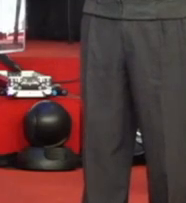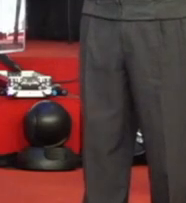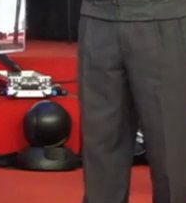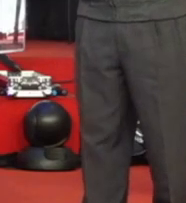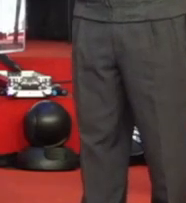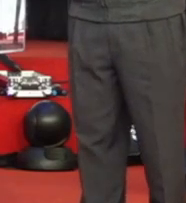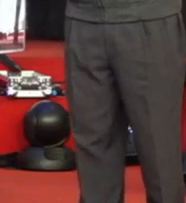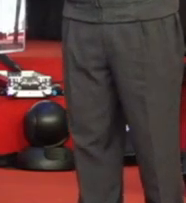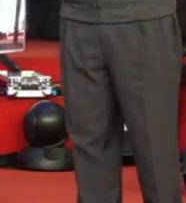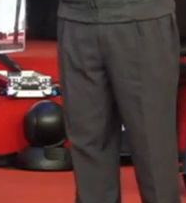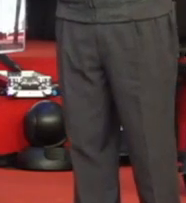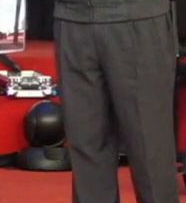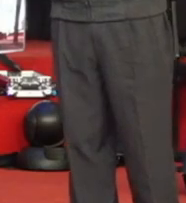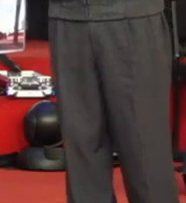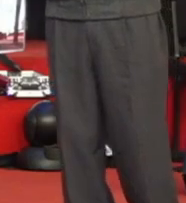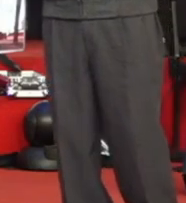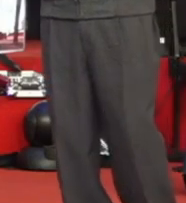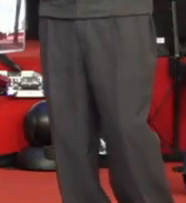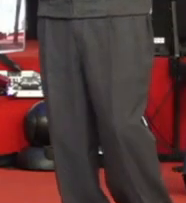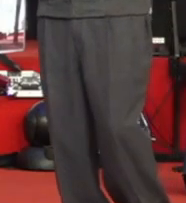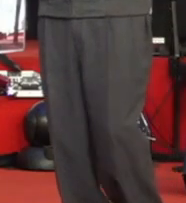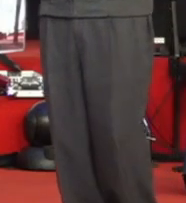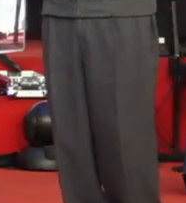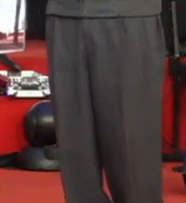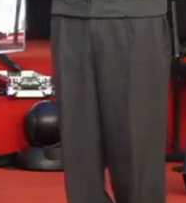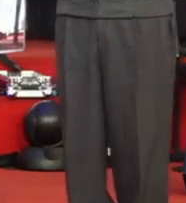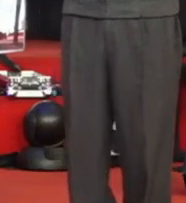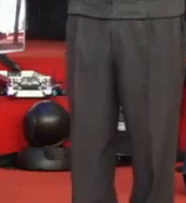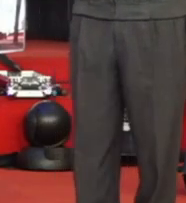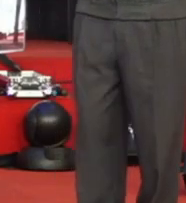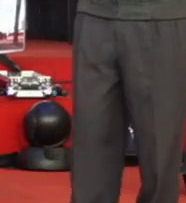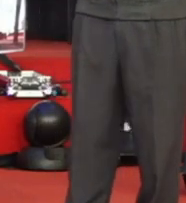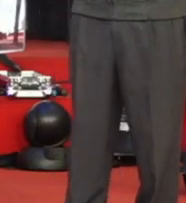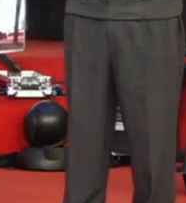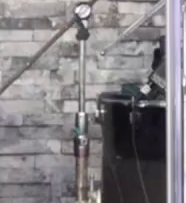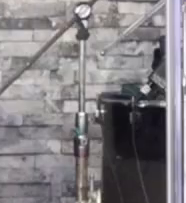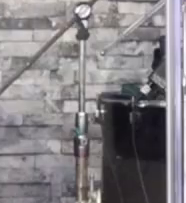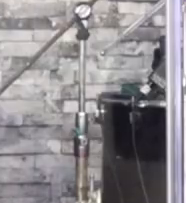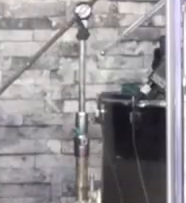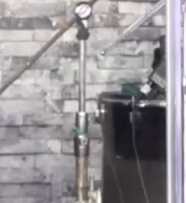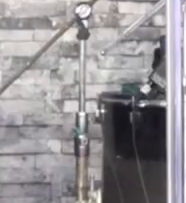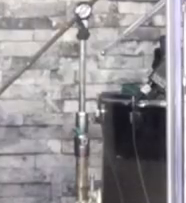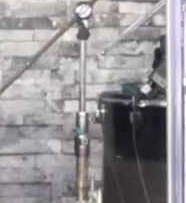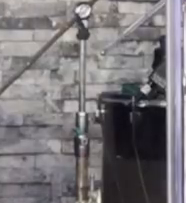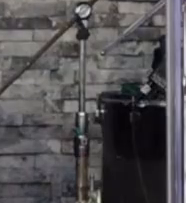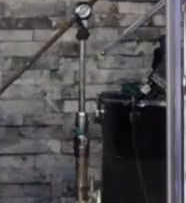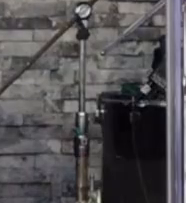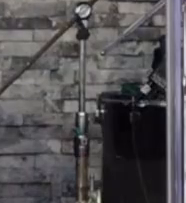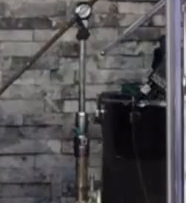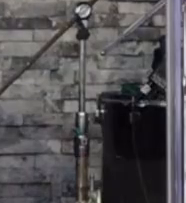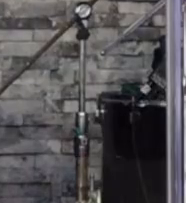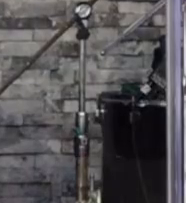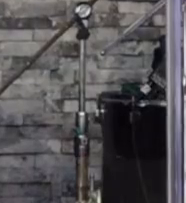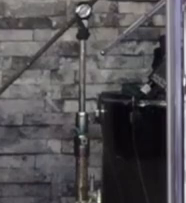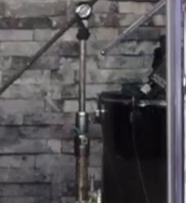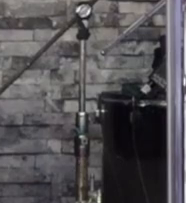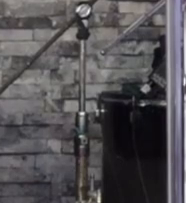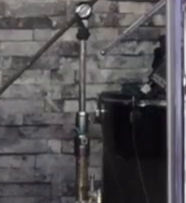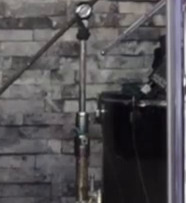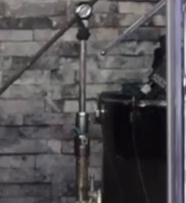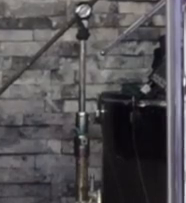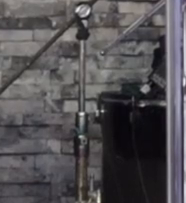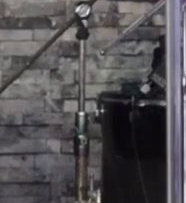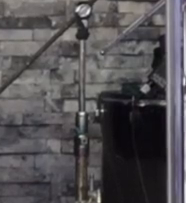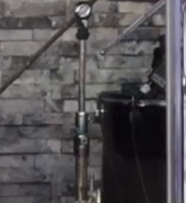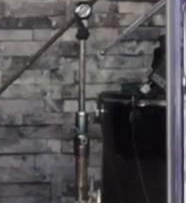At Ulinzi Stadium. Na katika Ulinzi Stadium, ibada nyingine ikafanyika. And this is what was said of him. Na hili